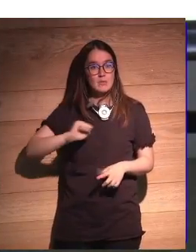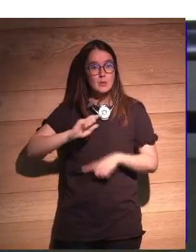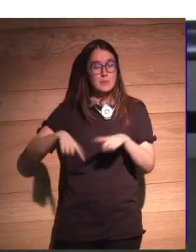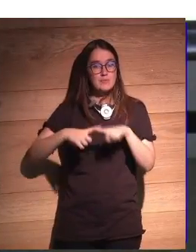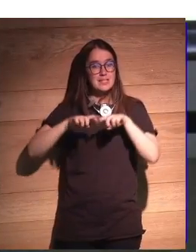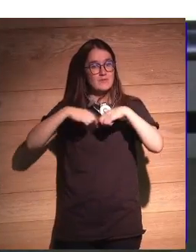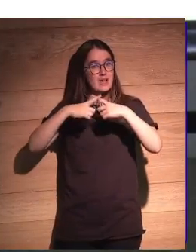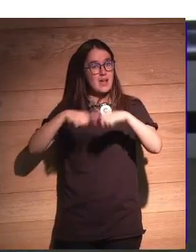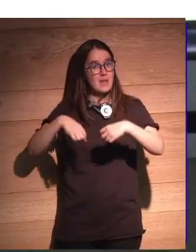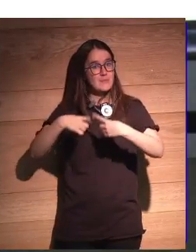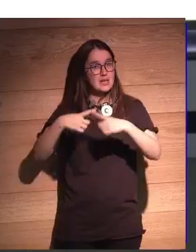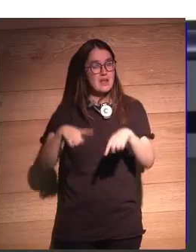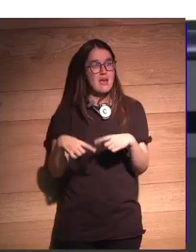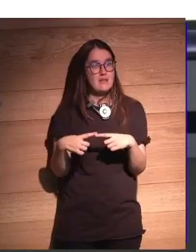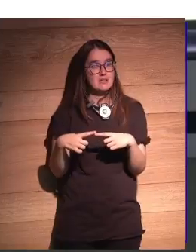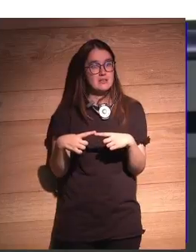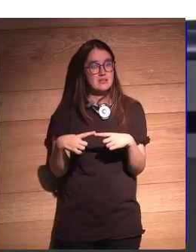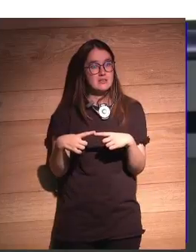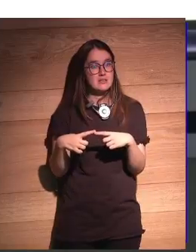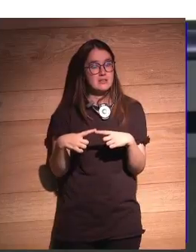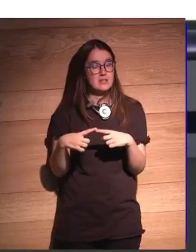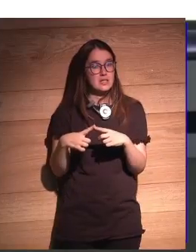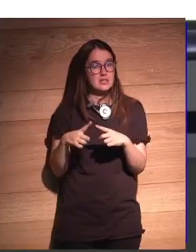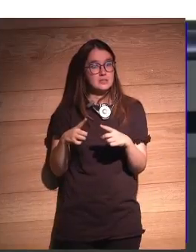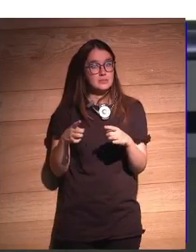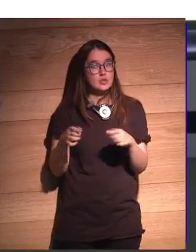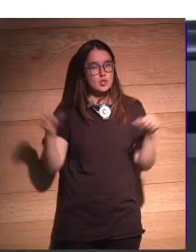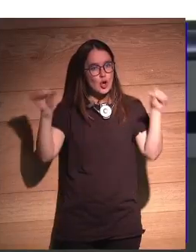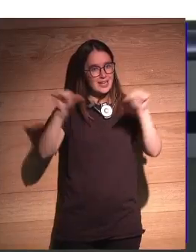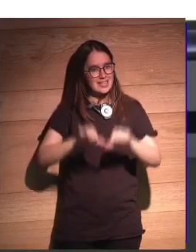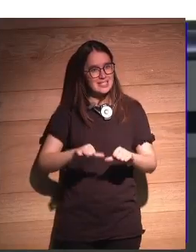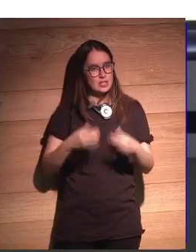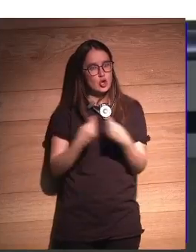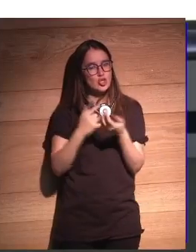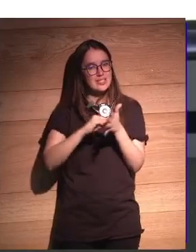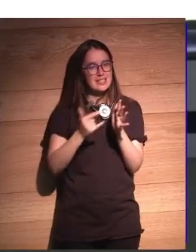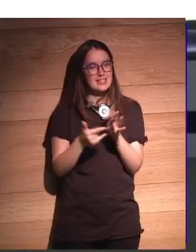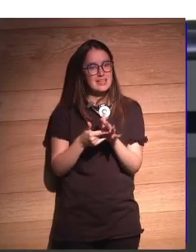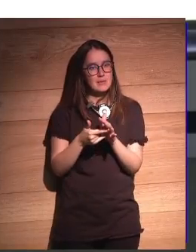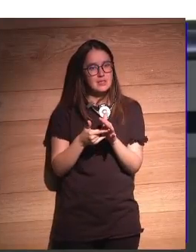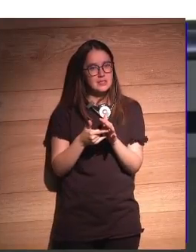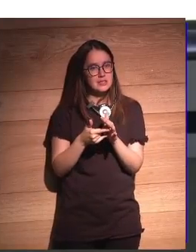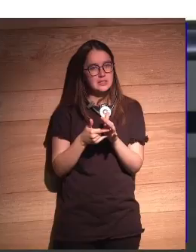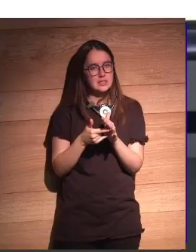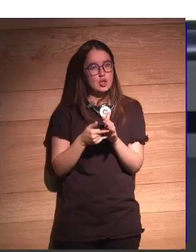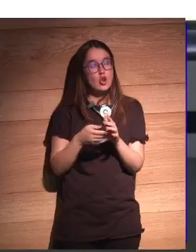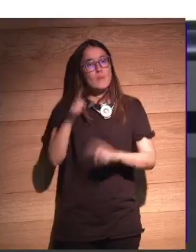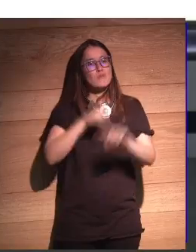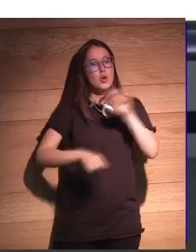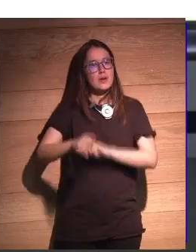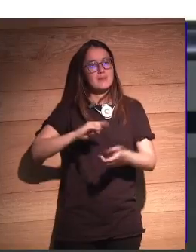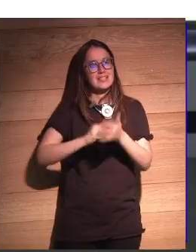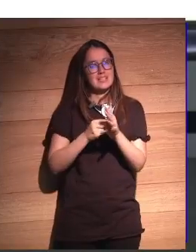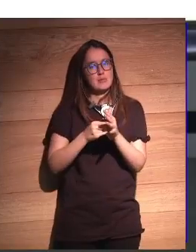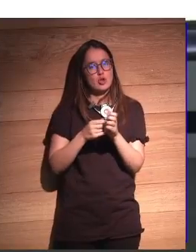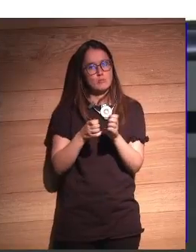crisis that people are undergoing with the broader systemic issues that we're trying to highlight. But we do think